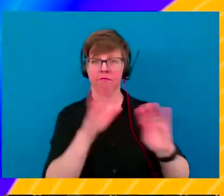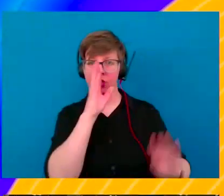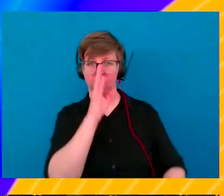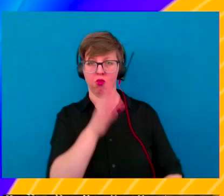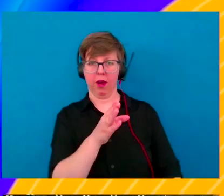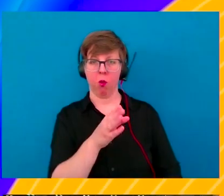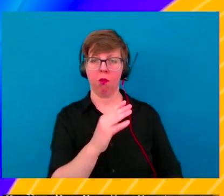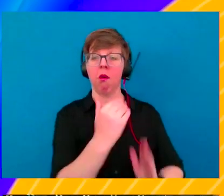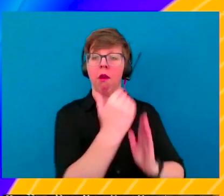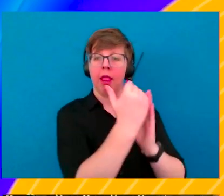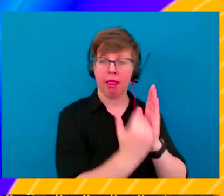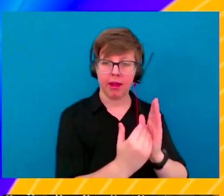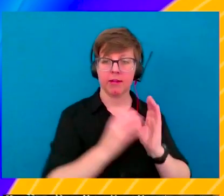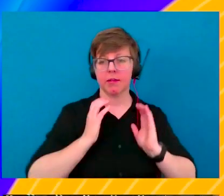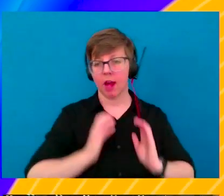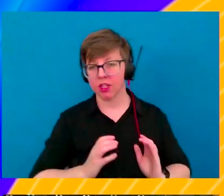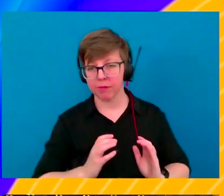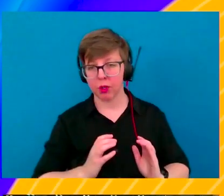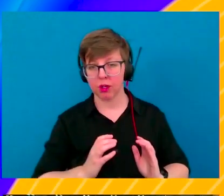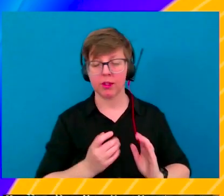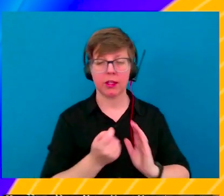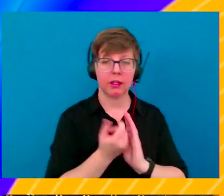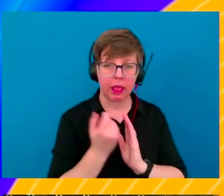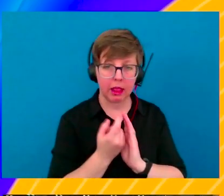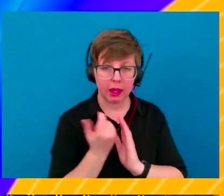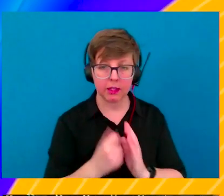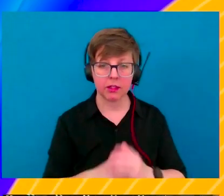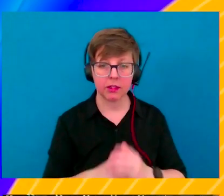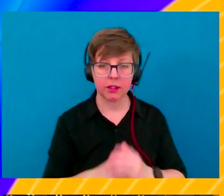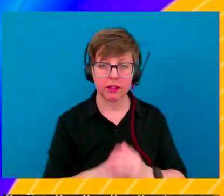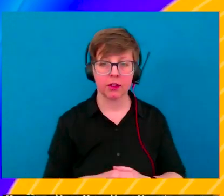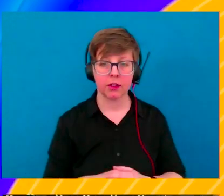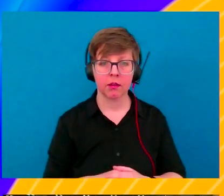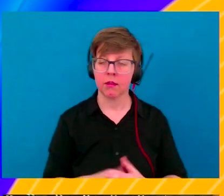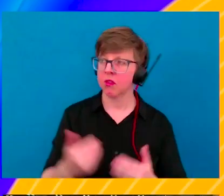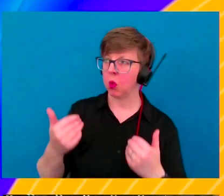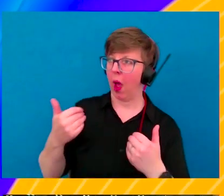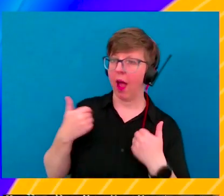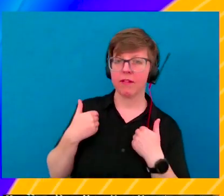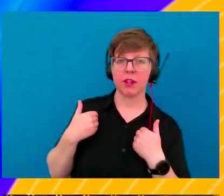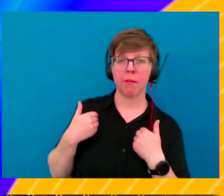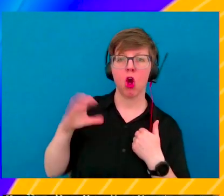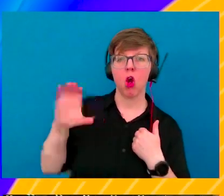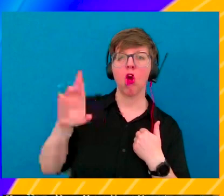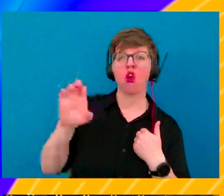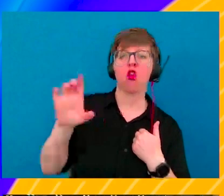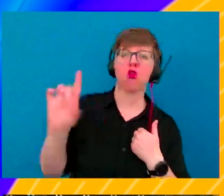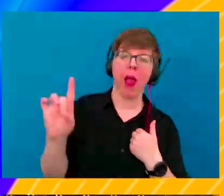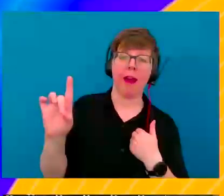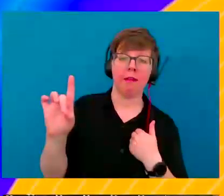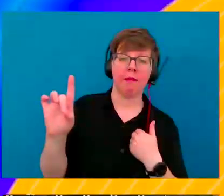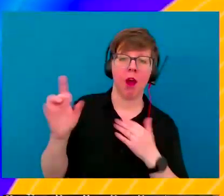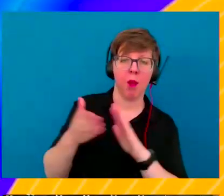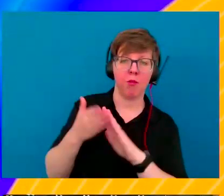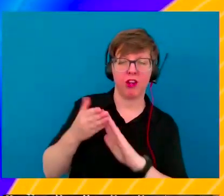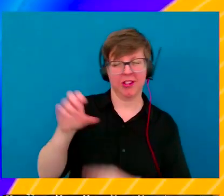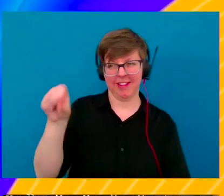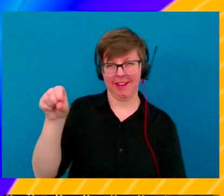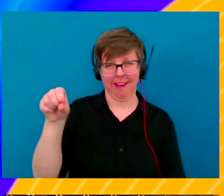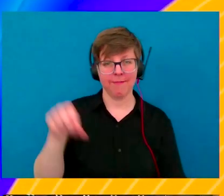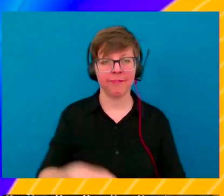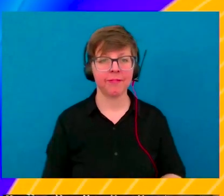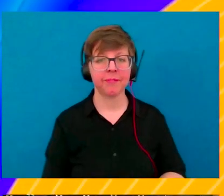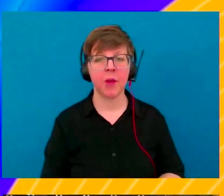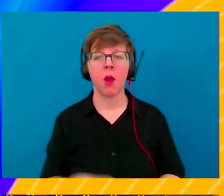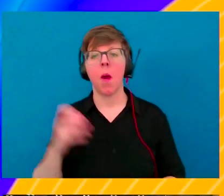delete. You got some CRUD operations. Yeah, some on CRUD those operations. customers. And there's a good example. What did I decide to do earlier? I'm back in